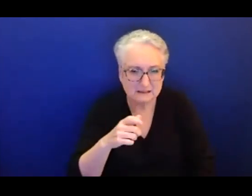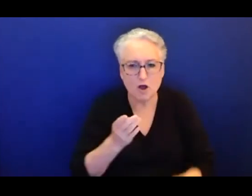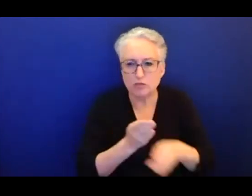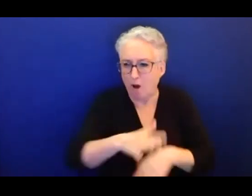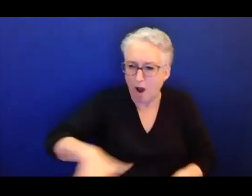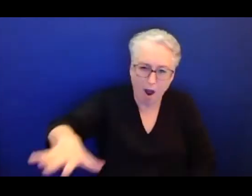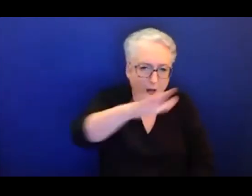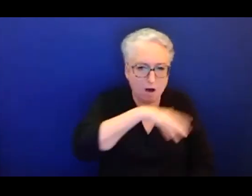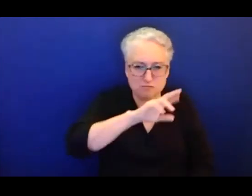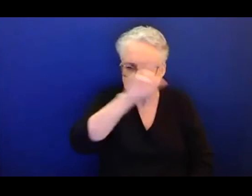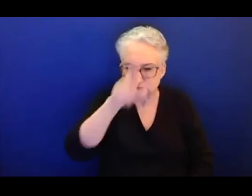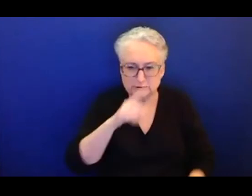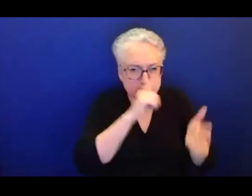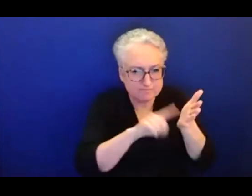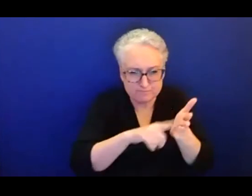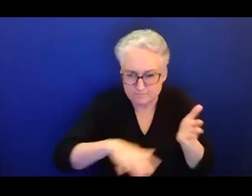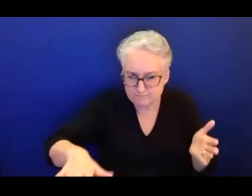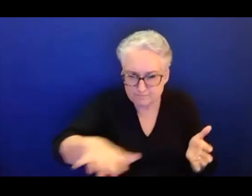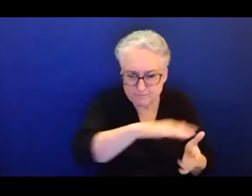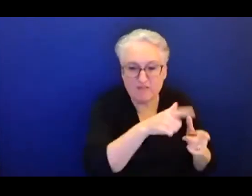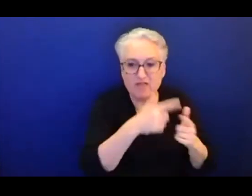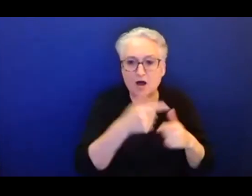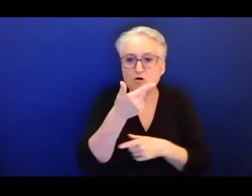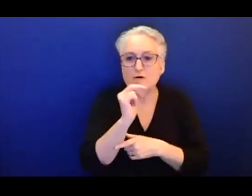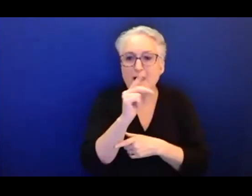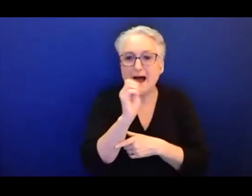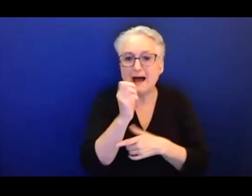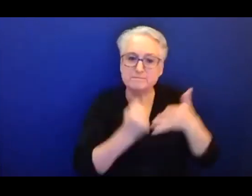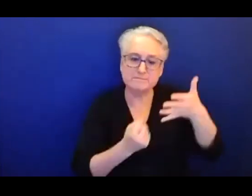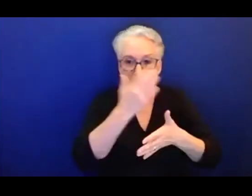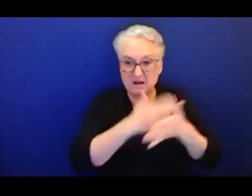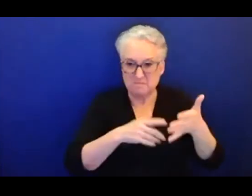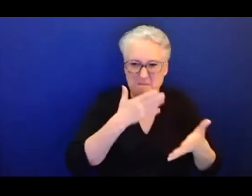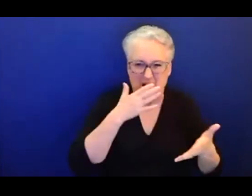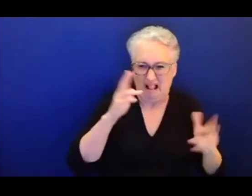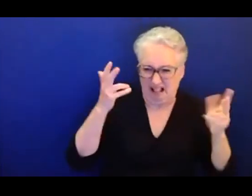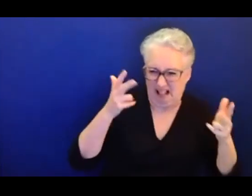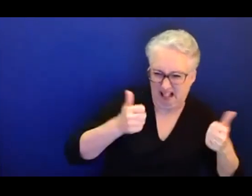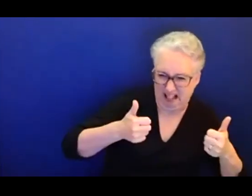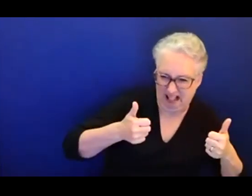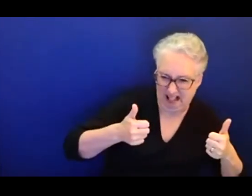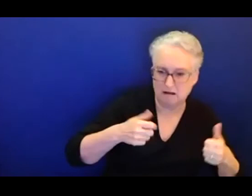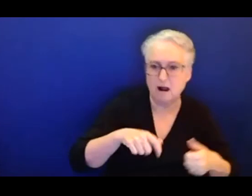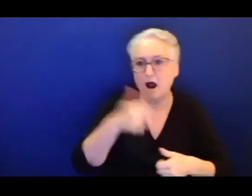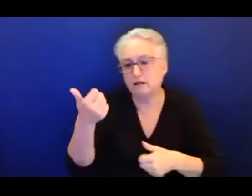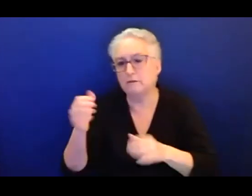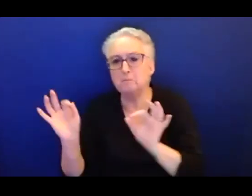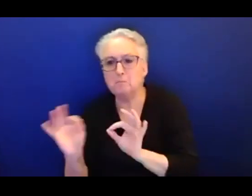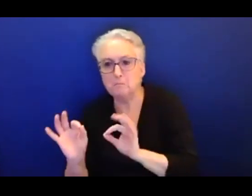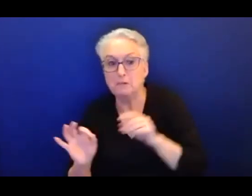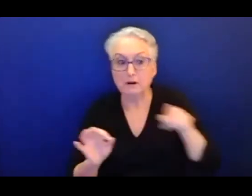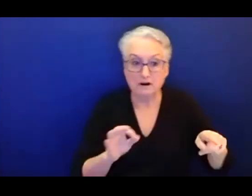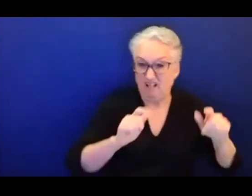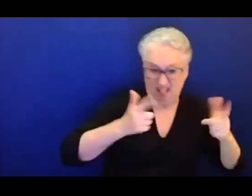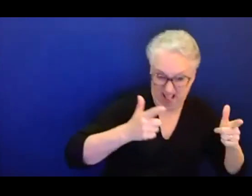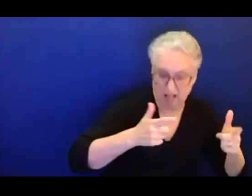based on the need. So we have a replacement schedule. We also prioritize, we're moving towards port and place surfacing for all